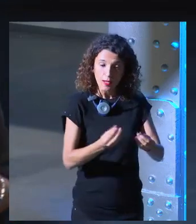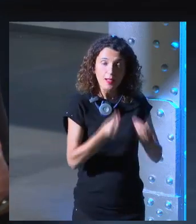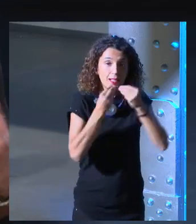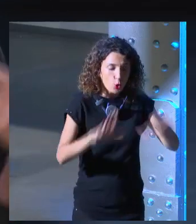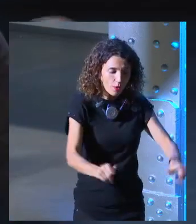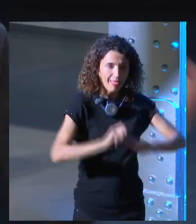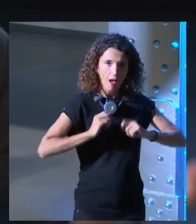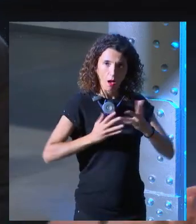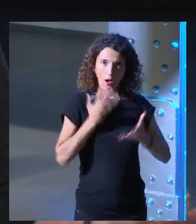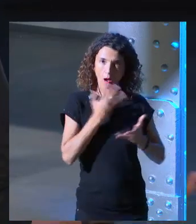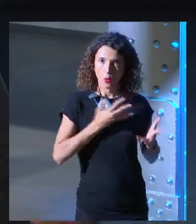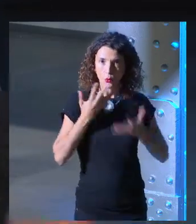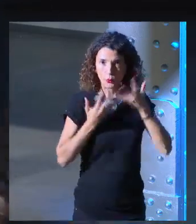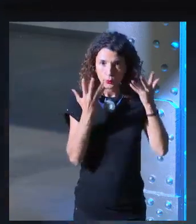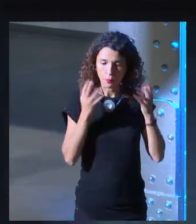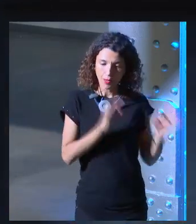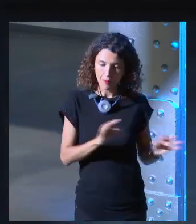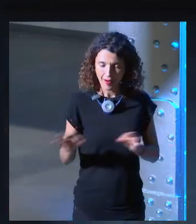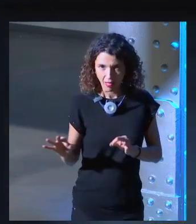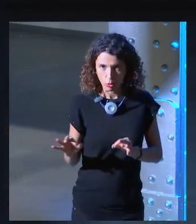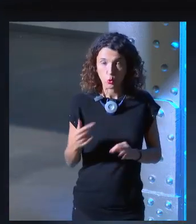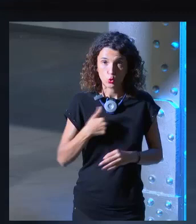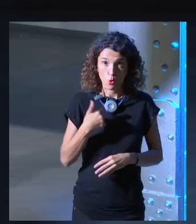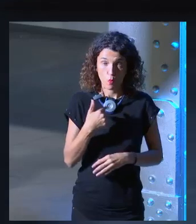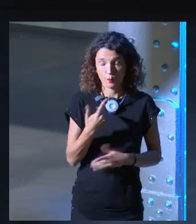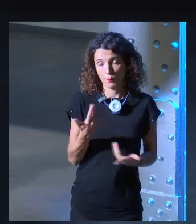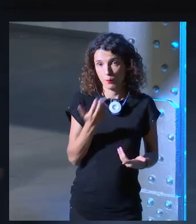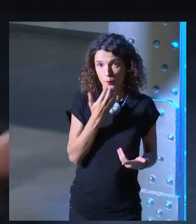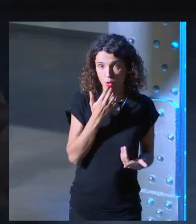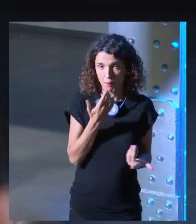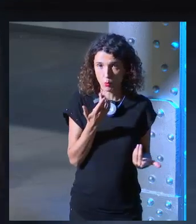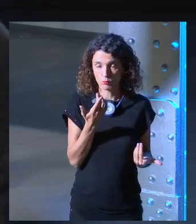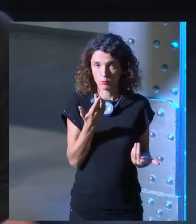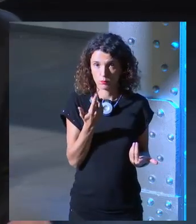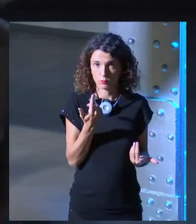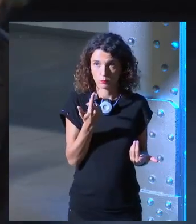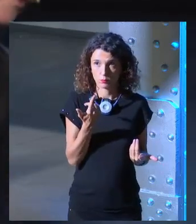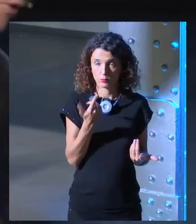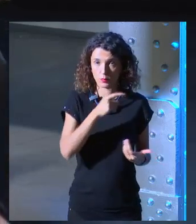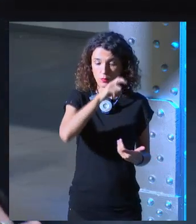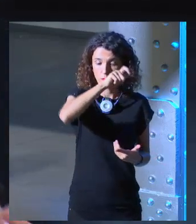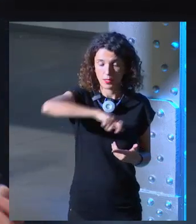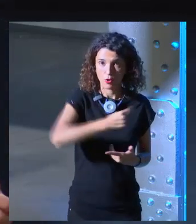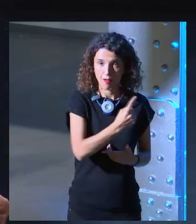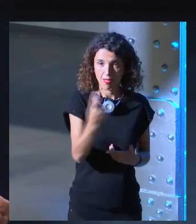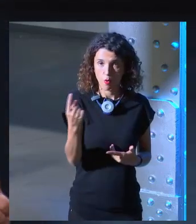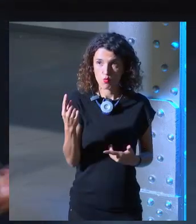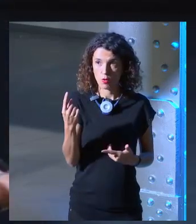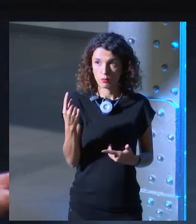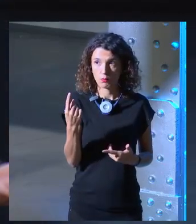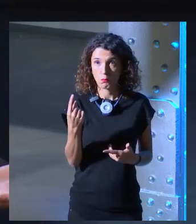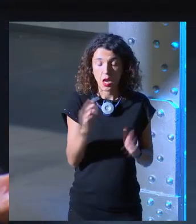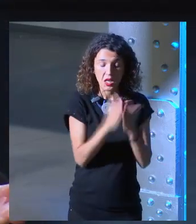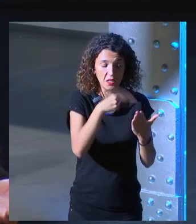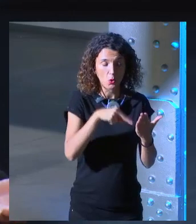something, and then it goes out to you, and then you make something else with it. That's why I think fan fiction is such a great idea. You know, it's